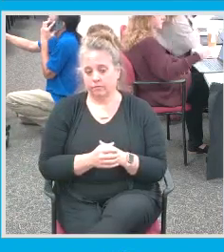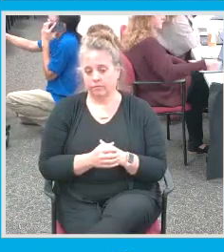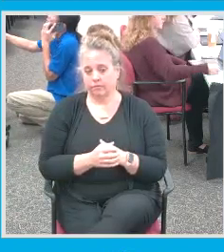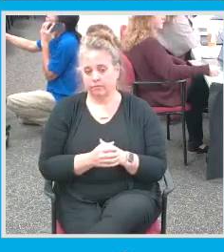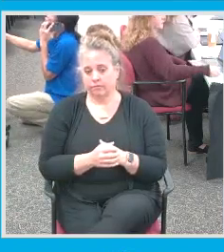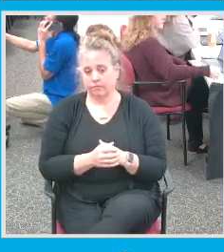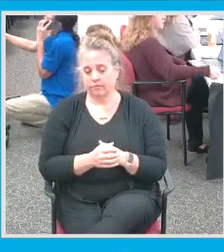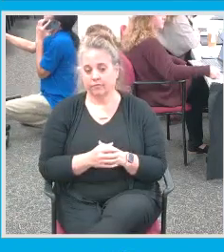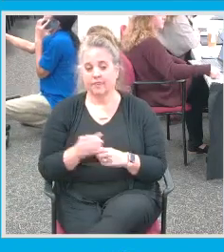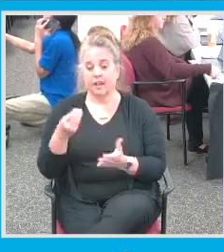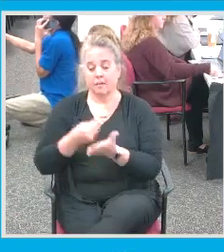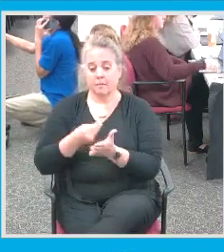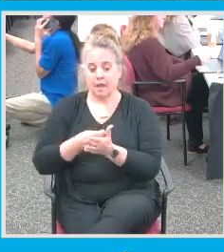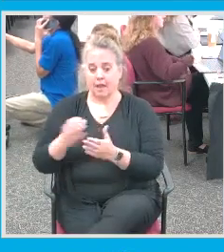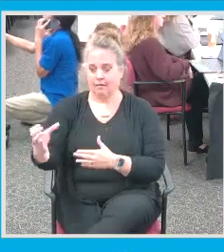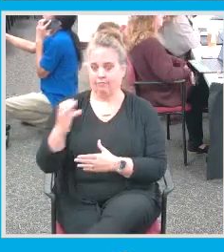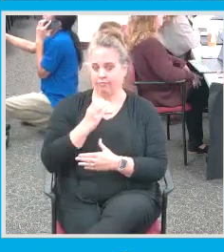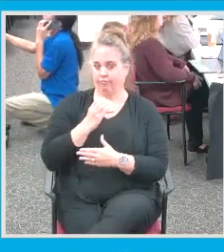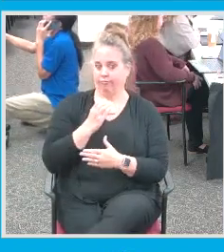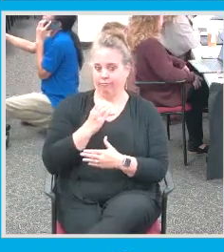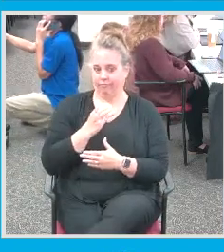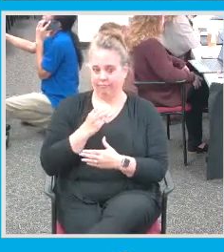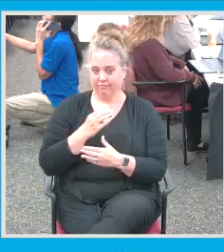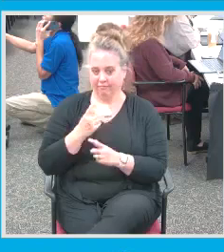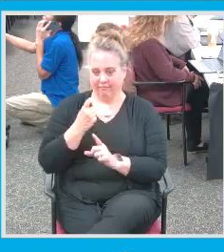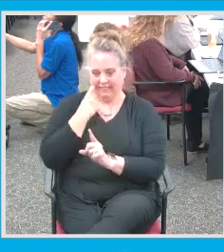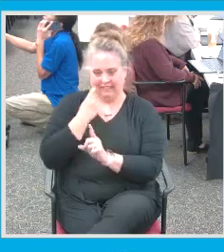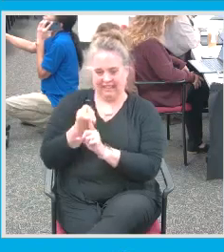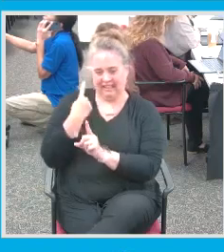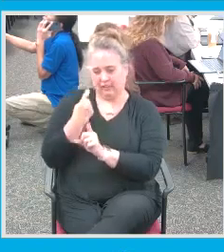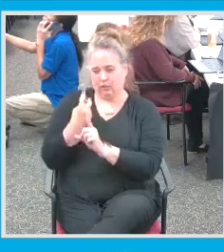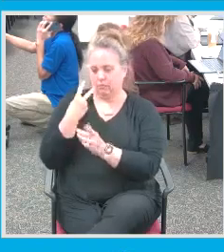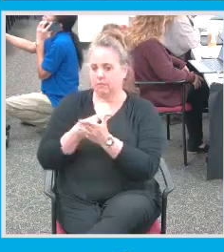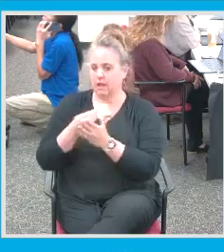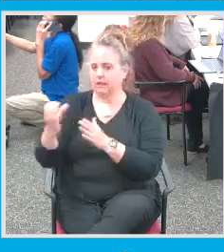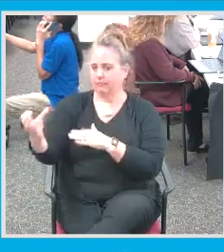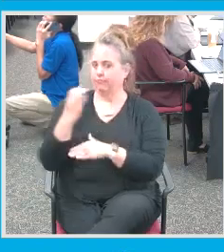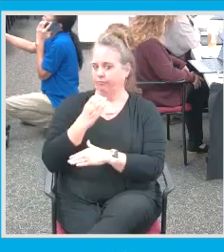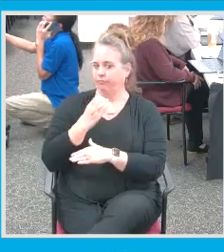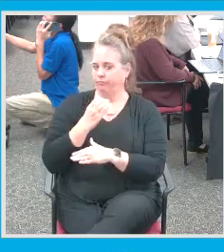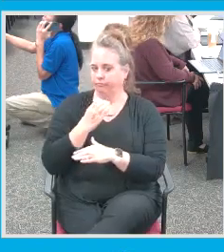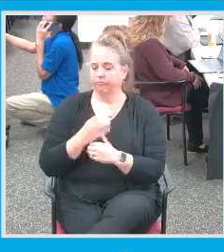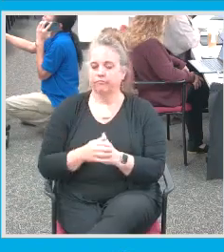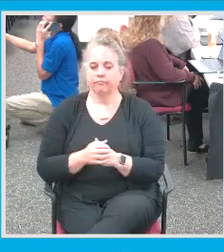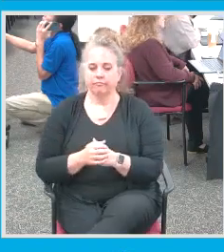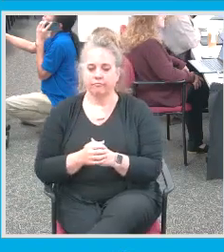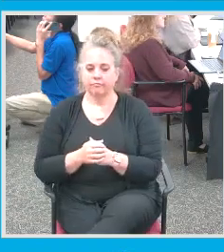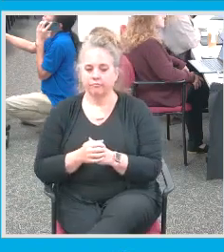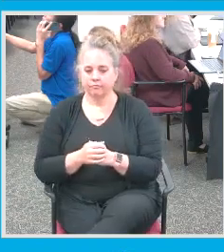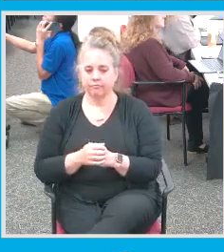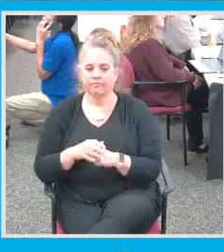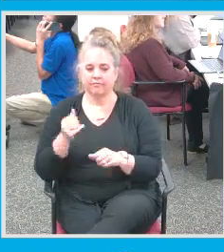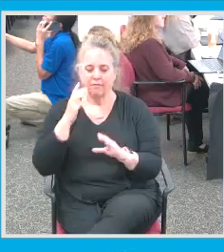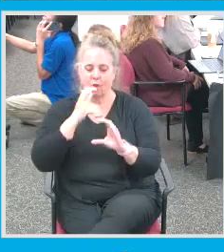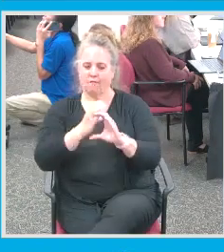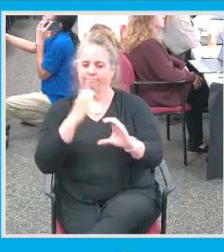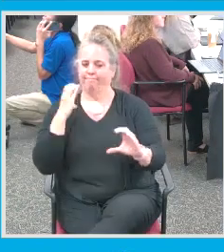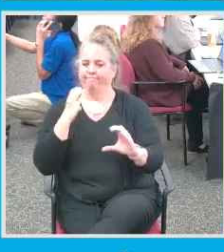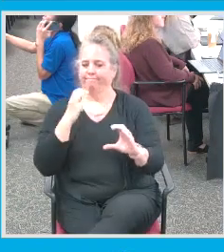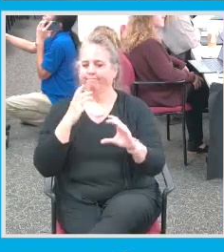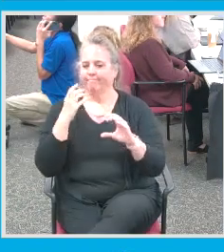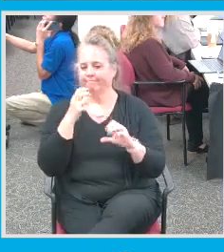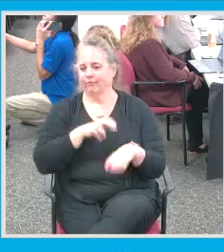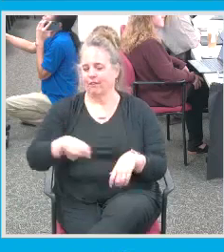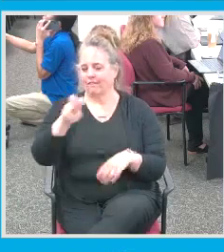new within the last few years. Is there a travel fee for the mobile team? So the mobile team that goes out, we don't charge a fee. We just